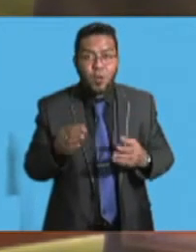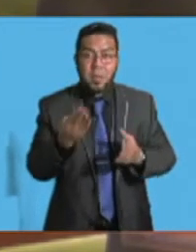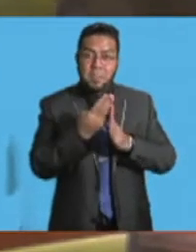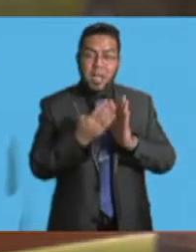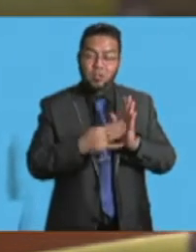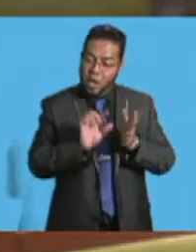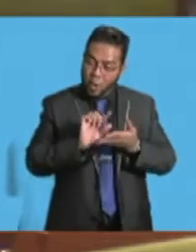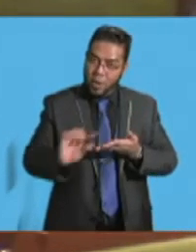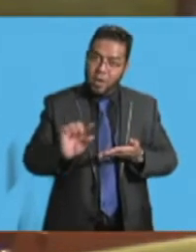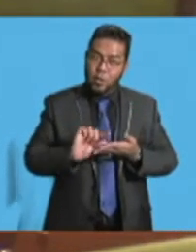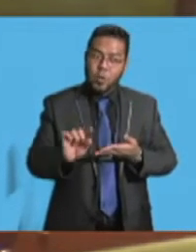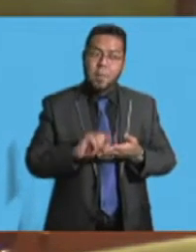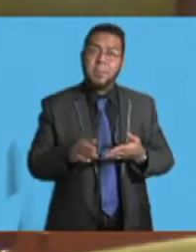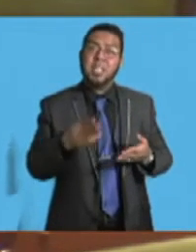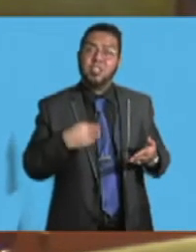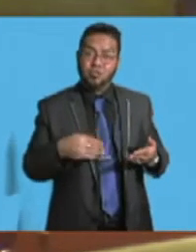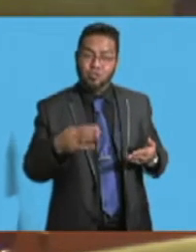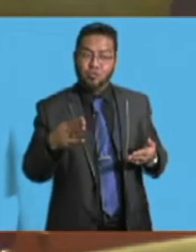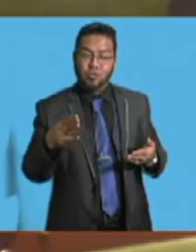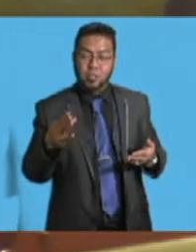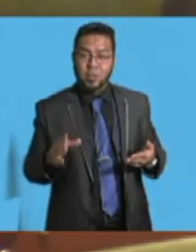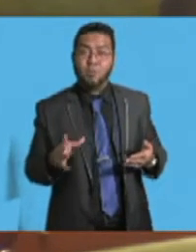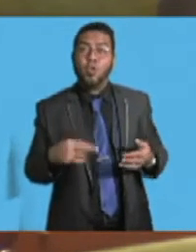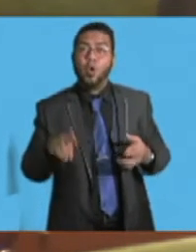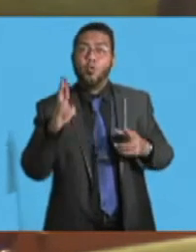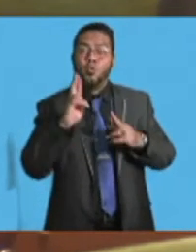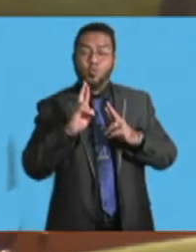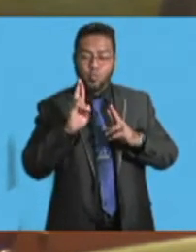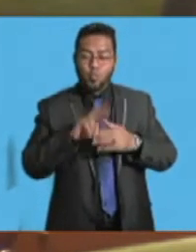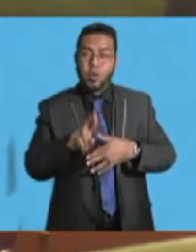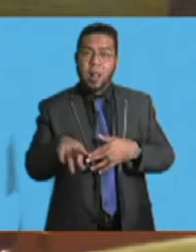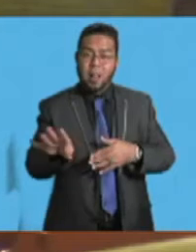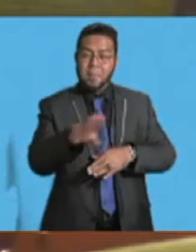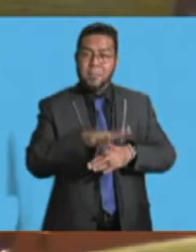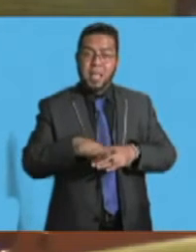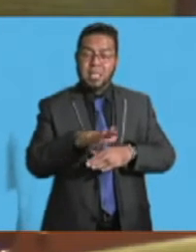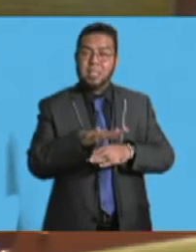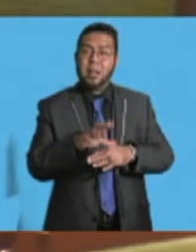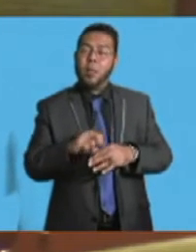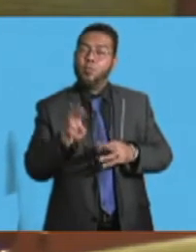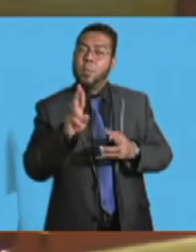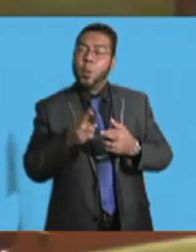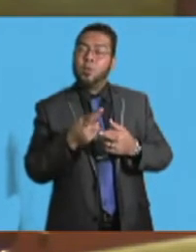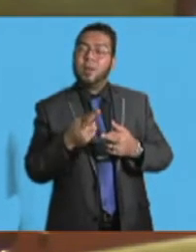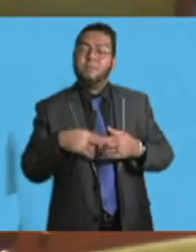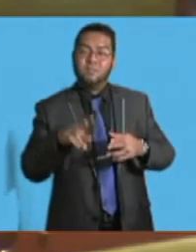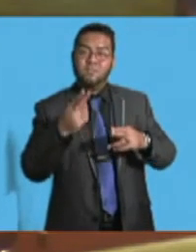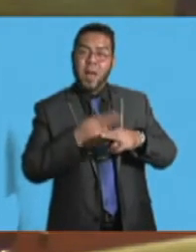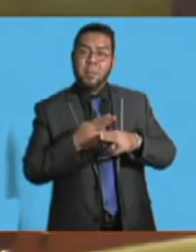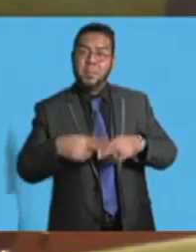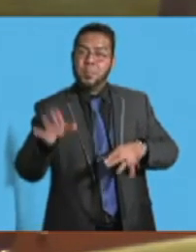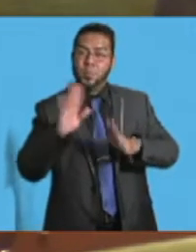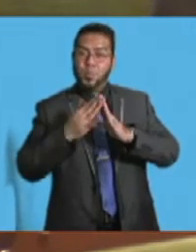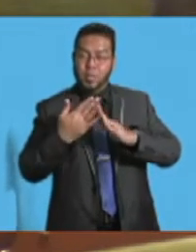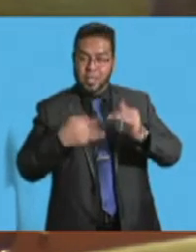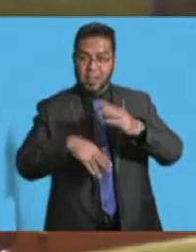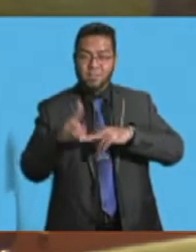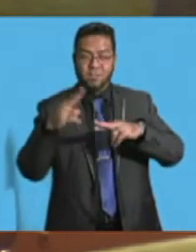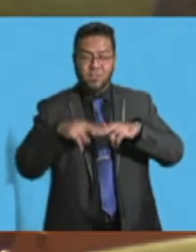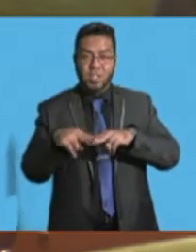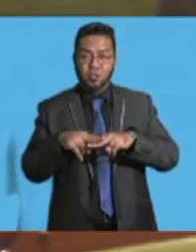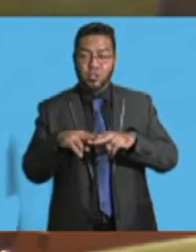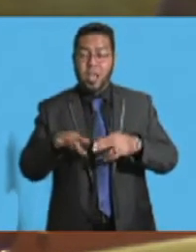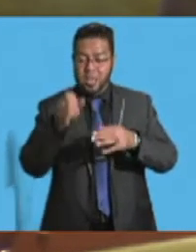ministry out of its concern for the mainly rural-based and mainly remote farming communities in Fiji. Government has also shown